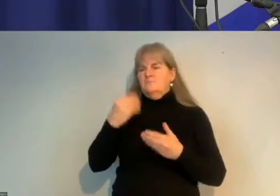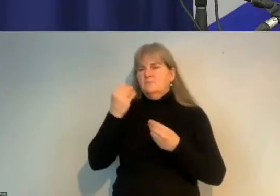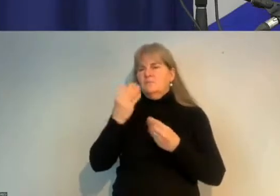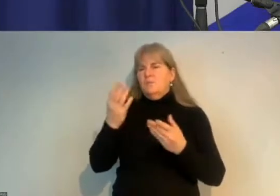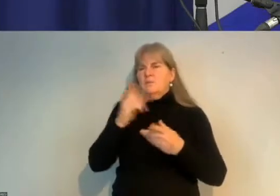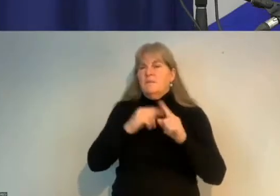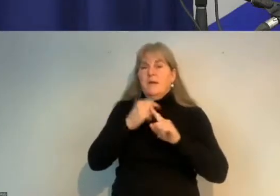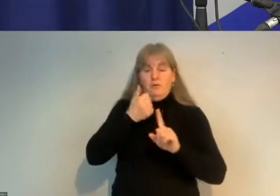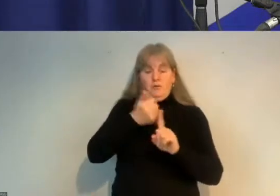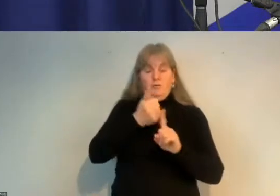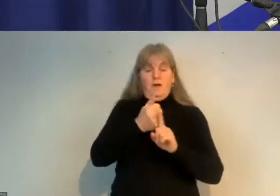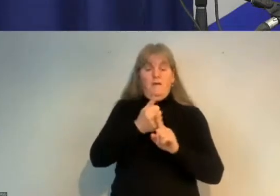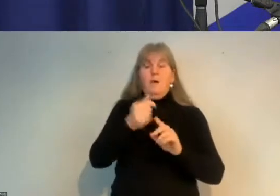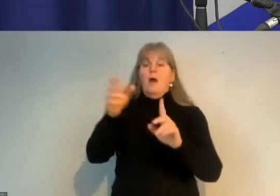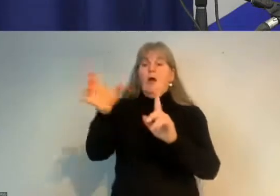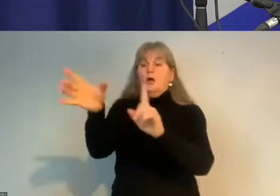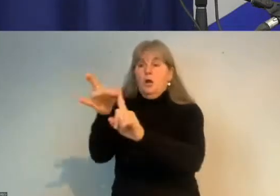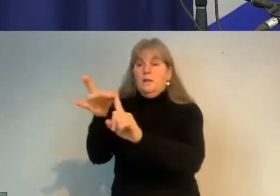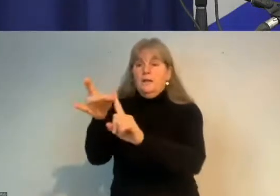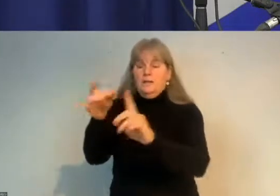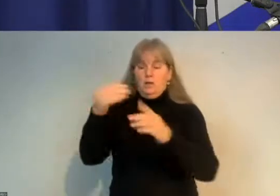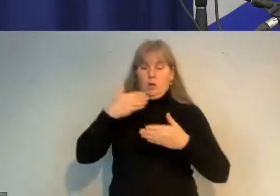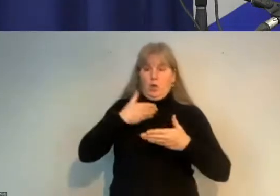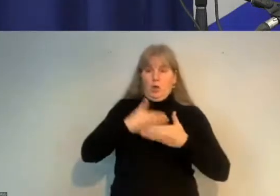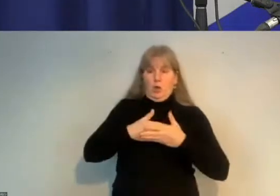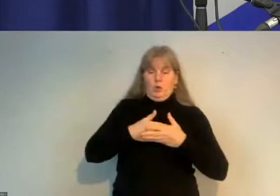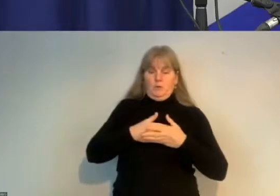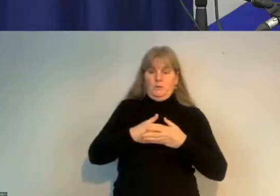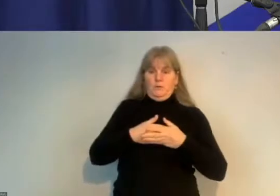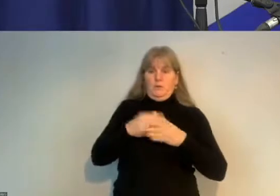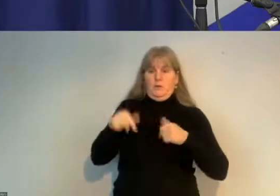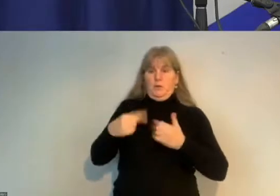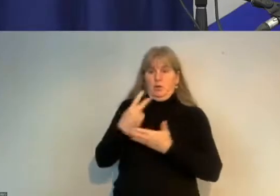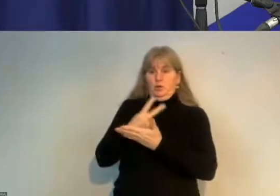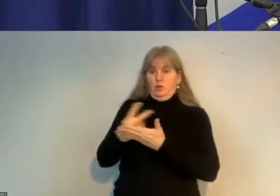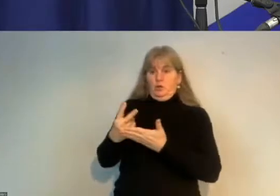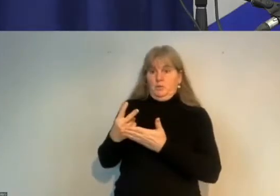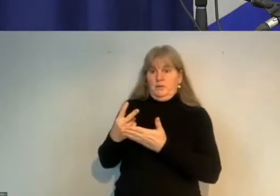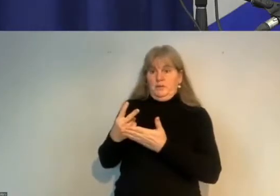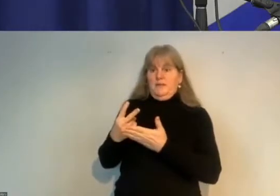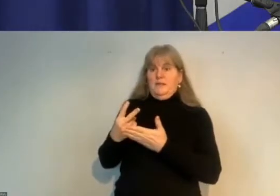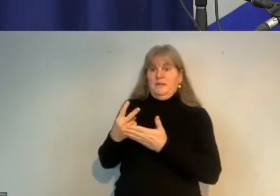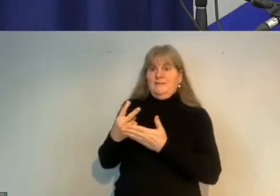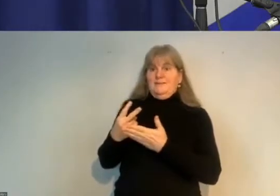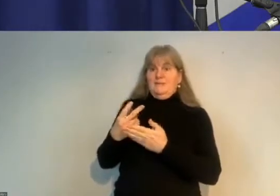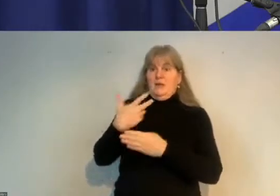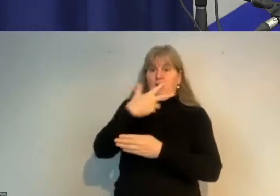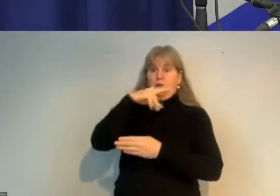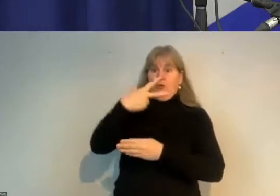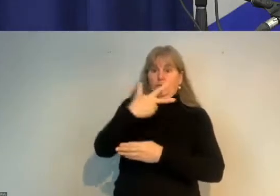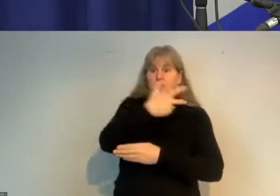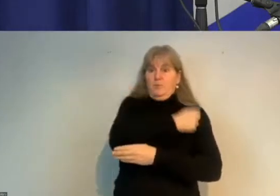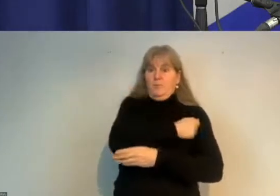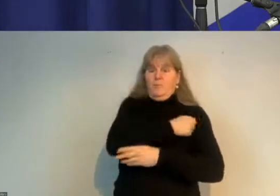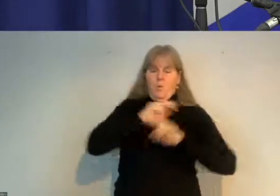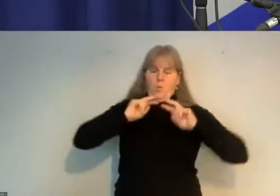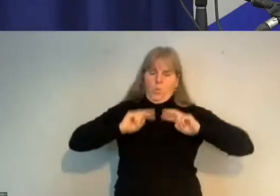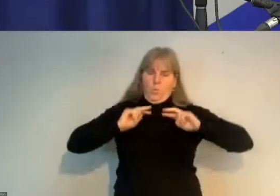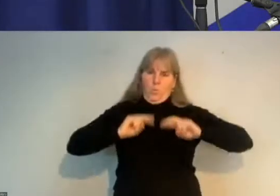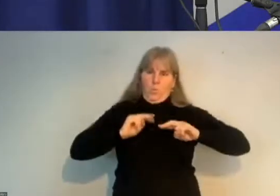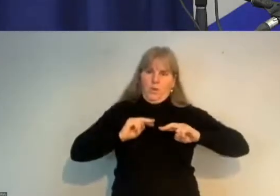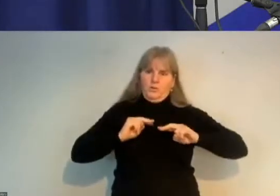have had 2 weeks since your booster shot, then you need to self-monitor for 14